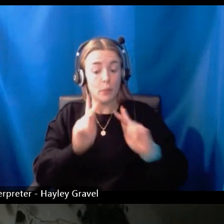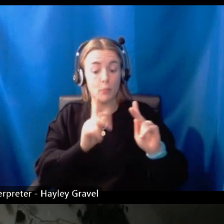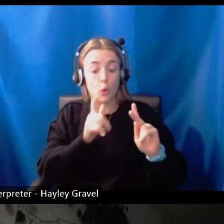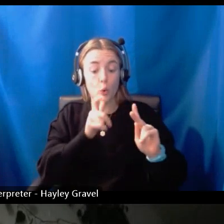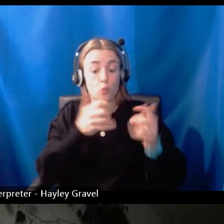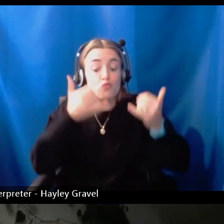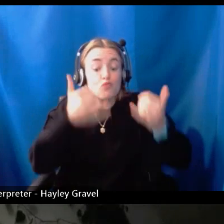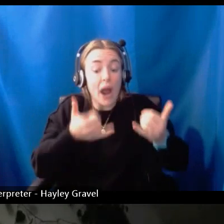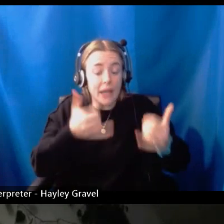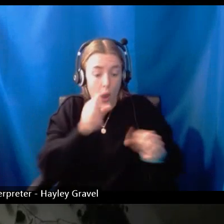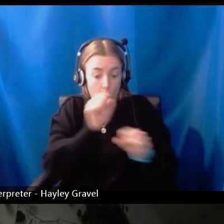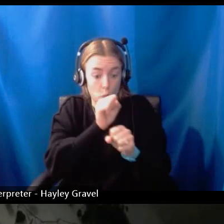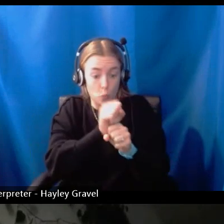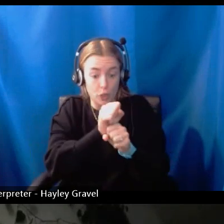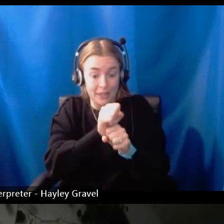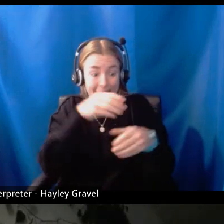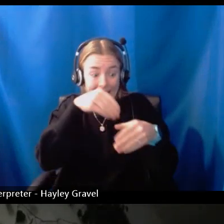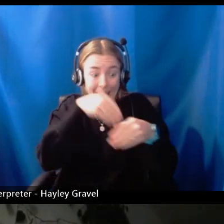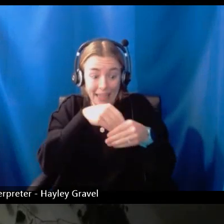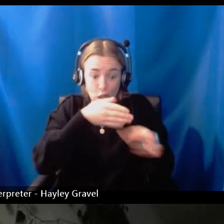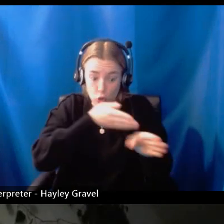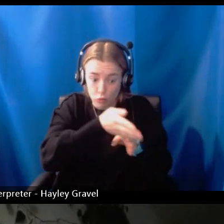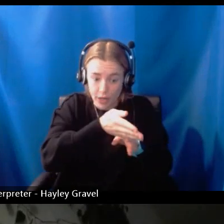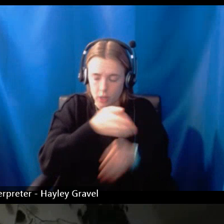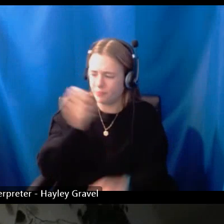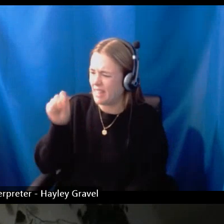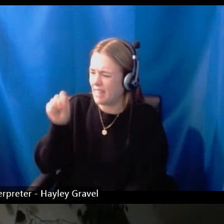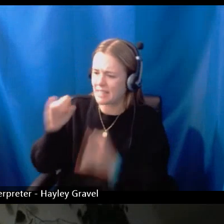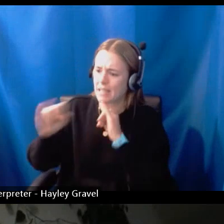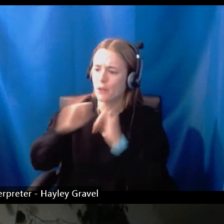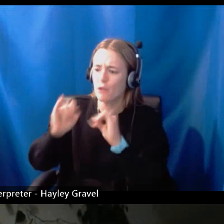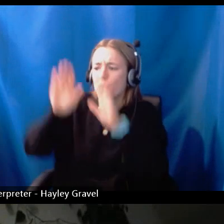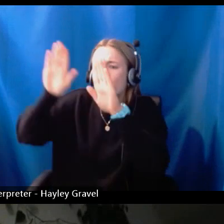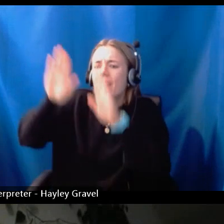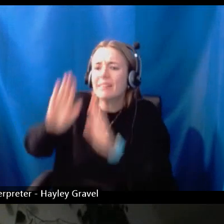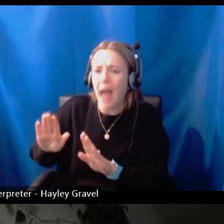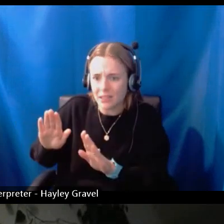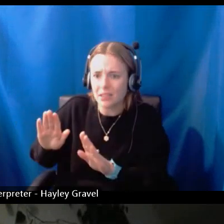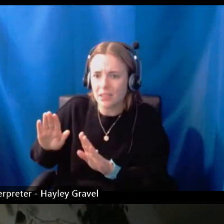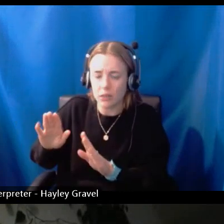field? Absolutely. Okay. Interviews and are would fantastic. that be I'm sorry?